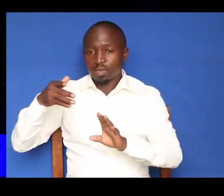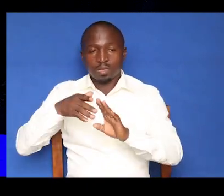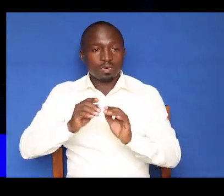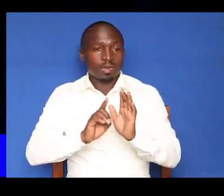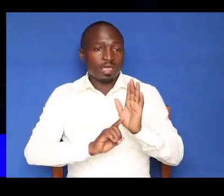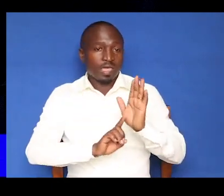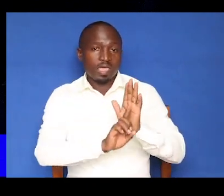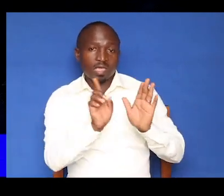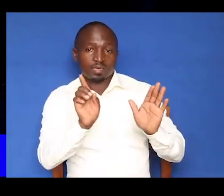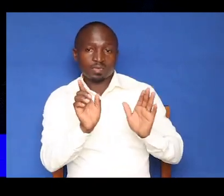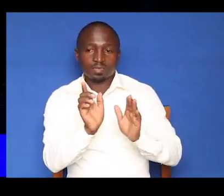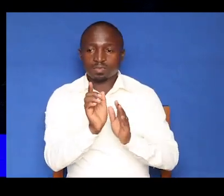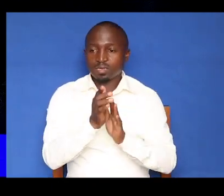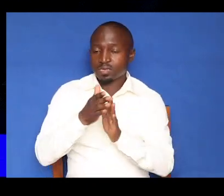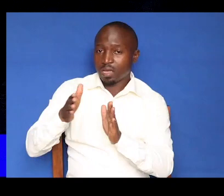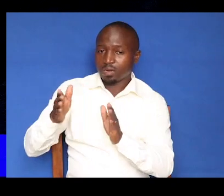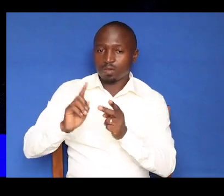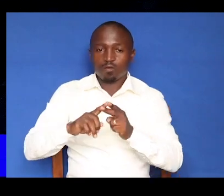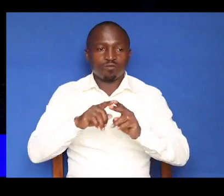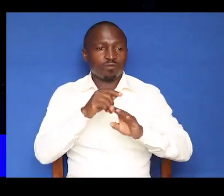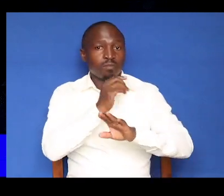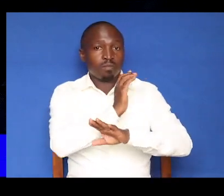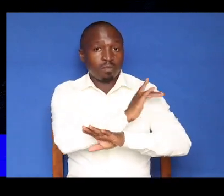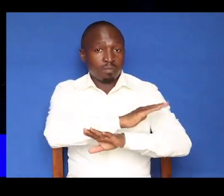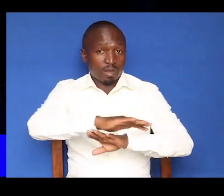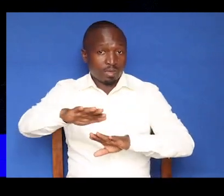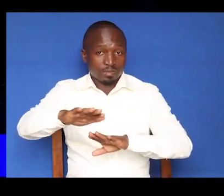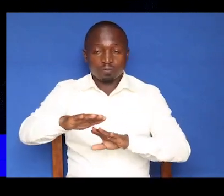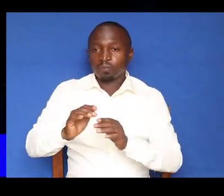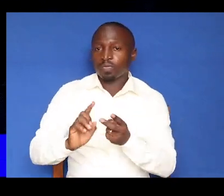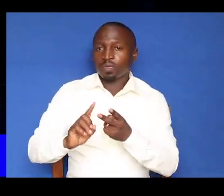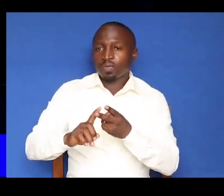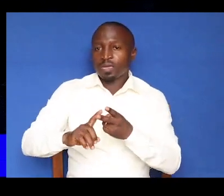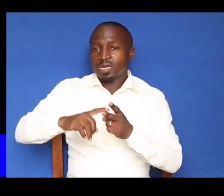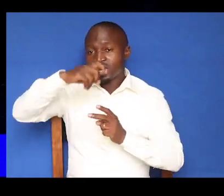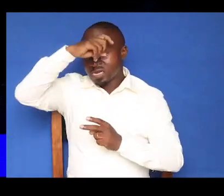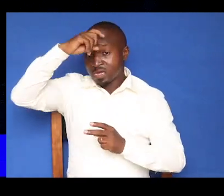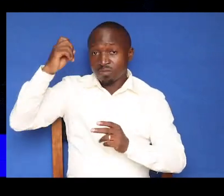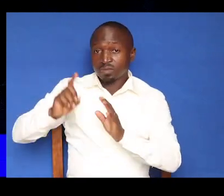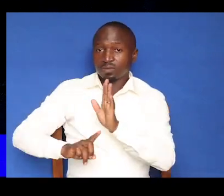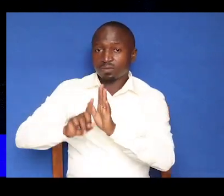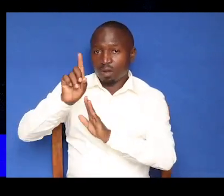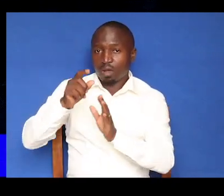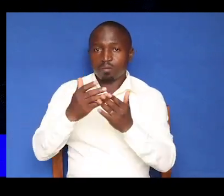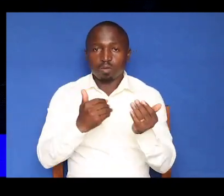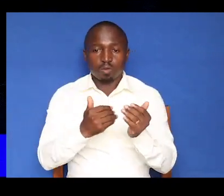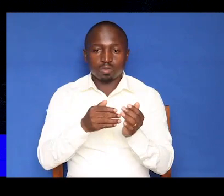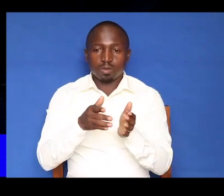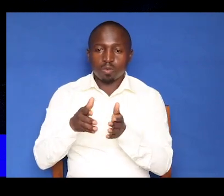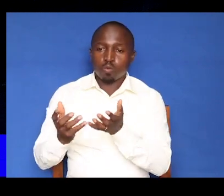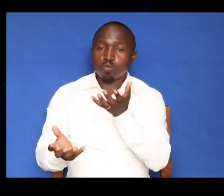the major land masses where sea temperature high because of warm